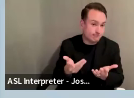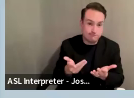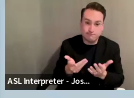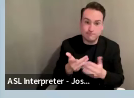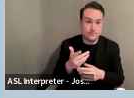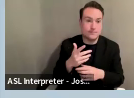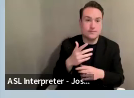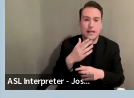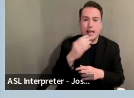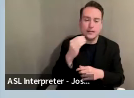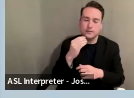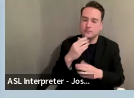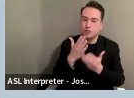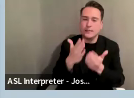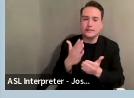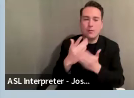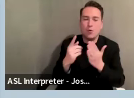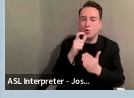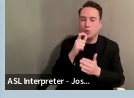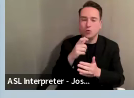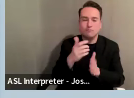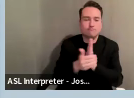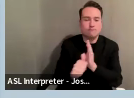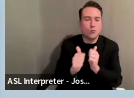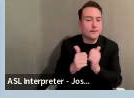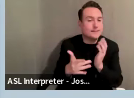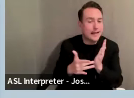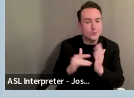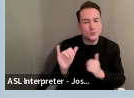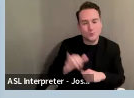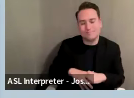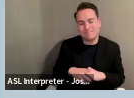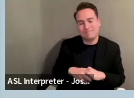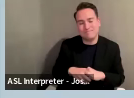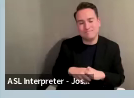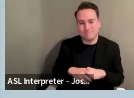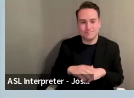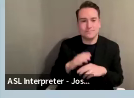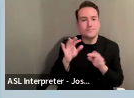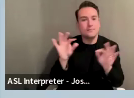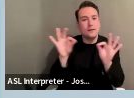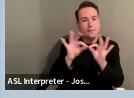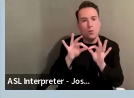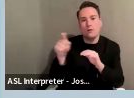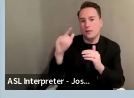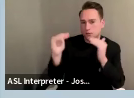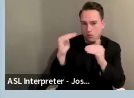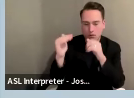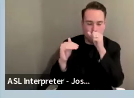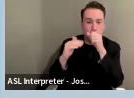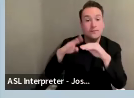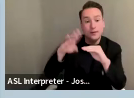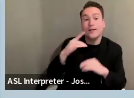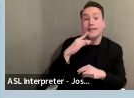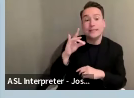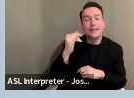who's quite tech savvy. As I indicated, they need to be an adult. And if there is a life-changing event